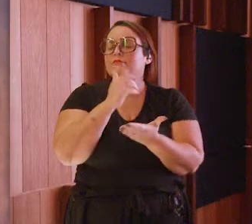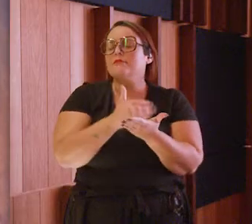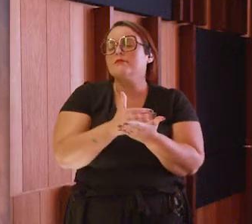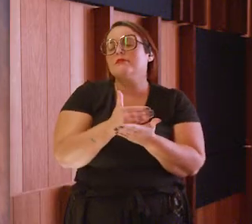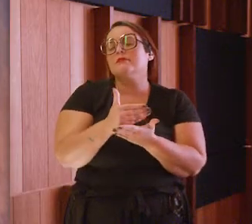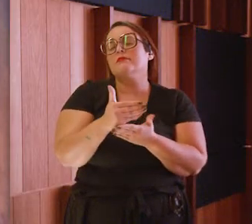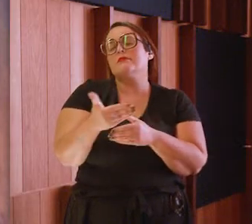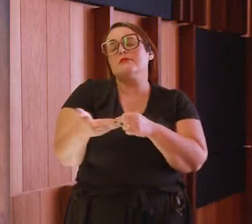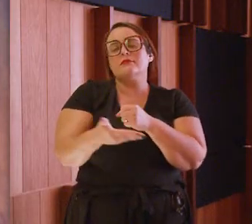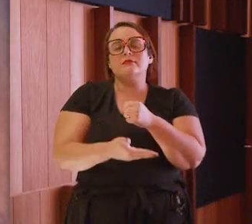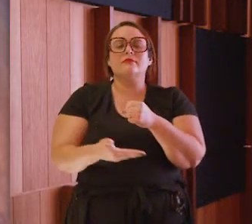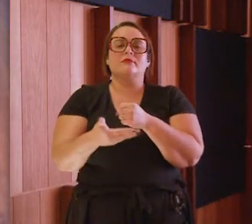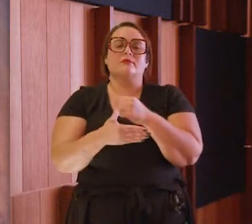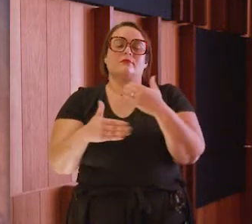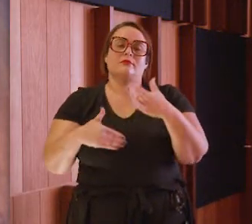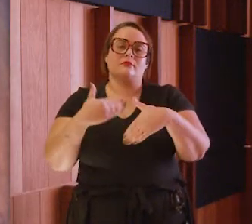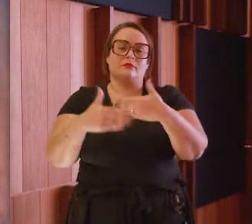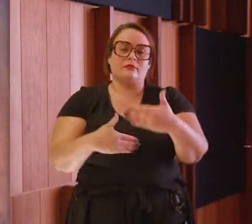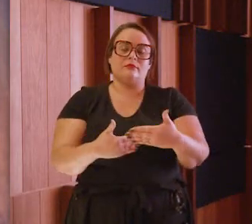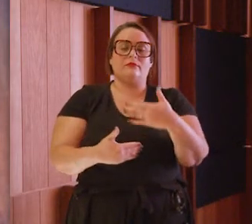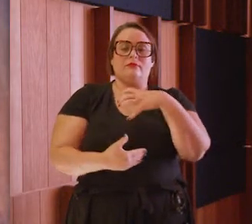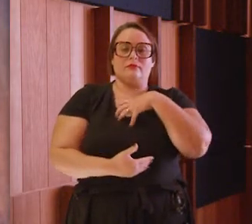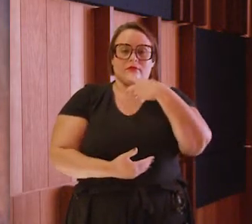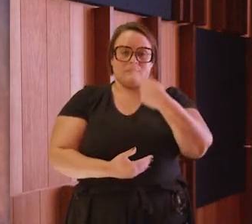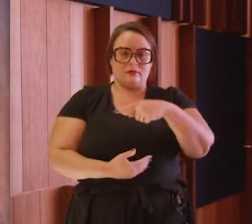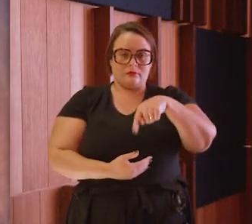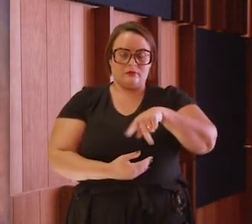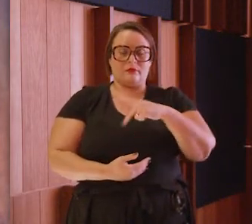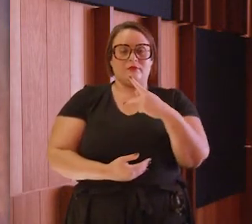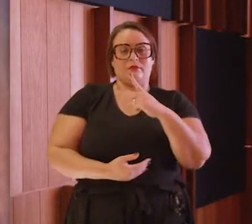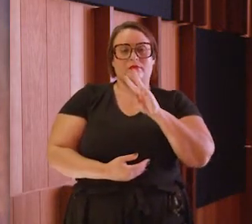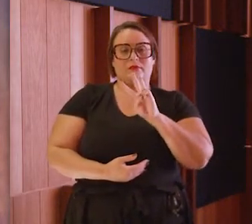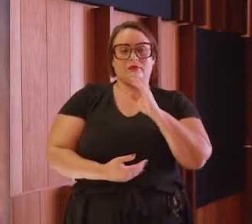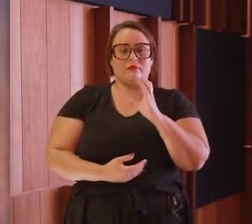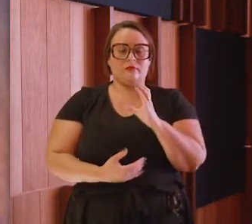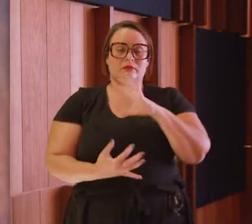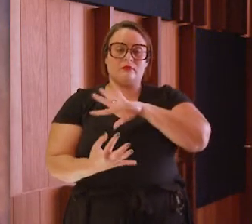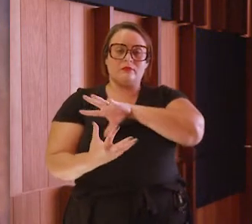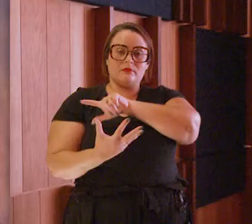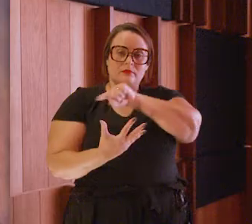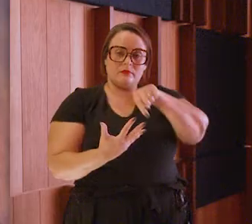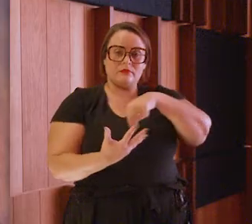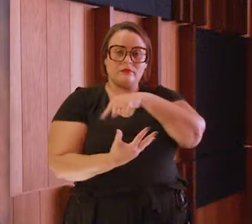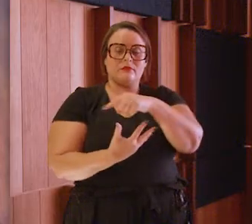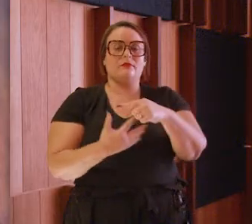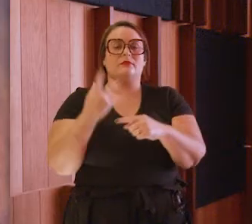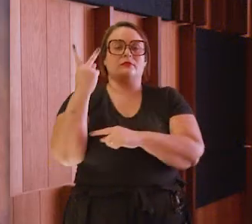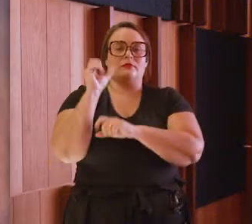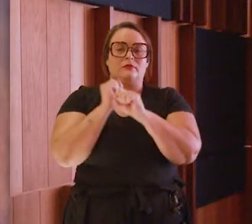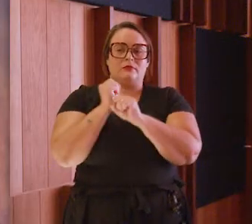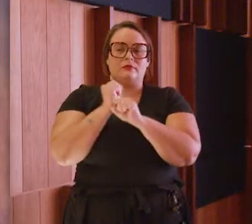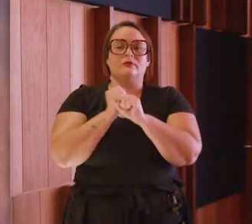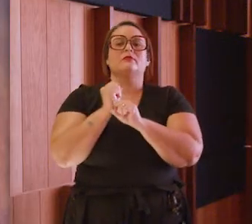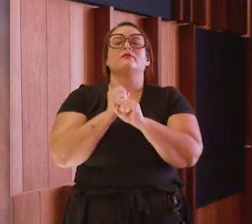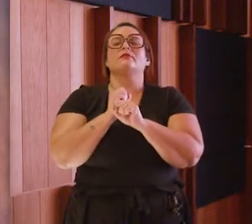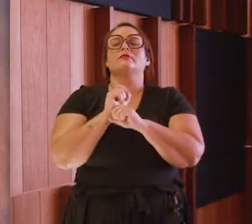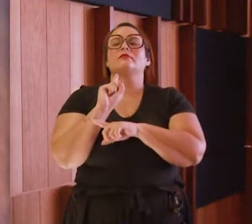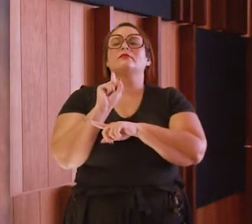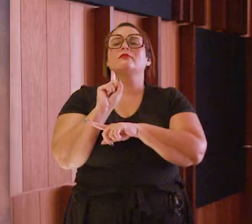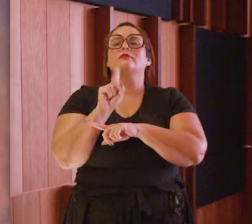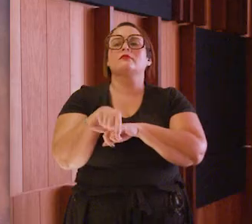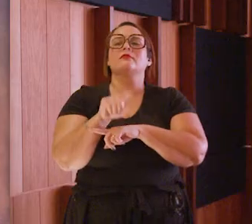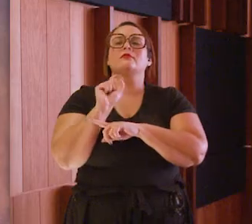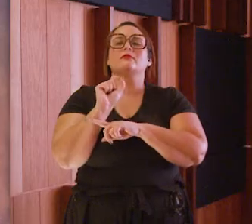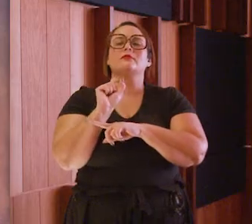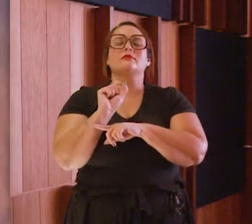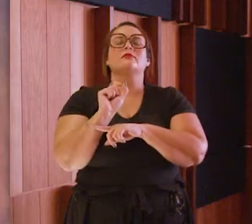global perspective for almost 2 years. And it is amazing the amount of experts that we need to do this. I